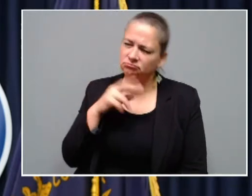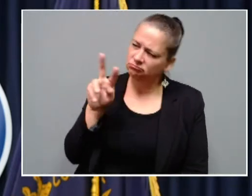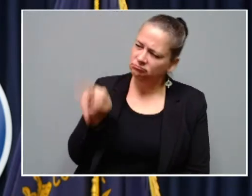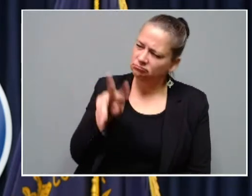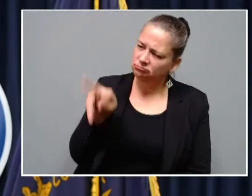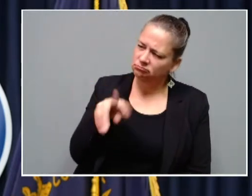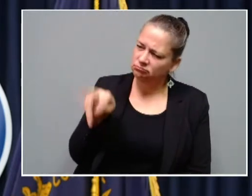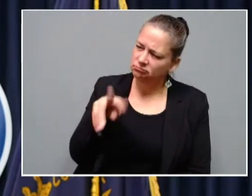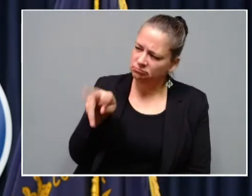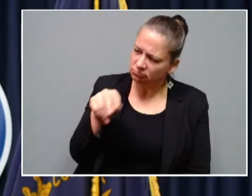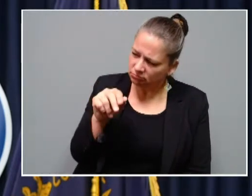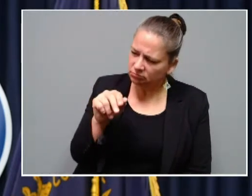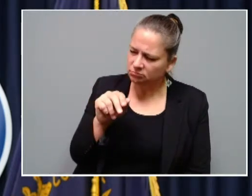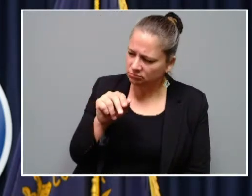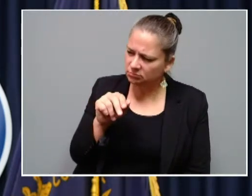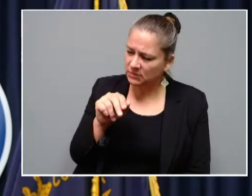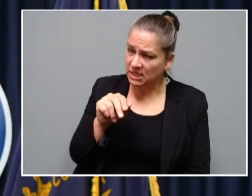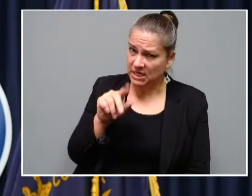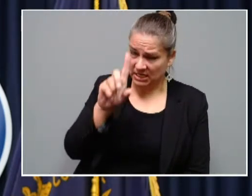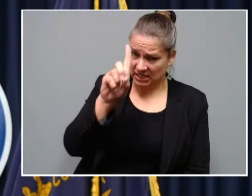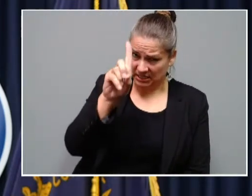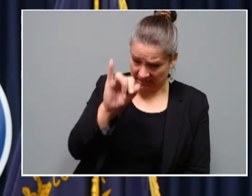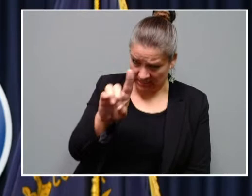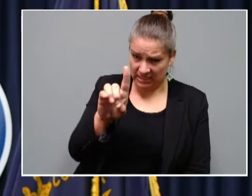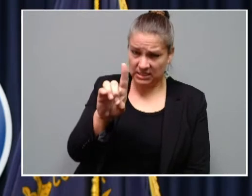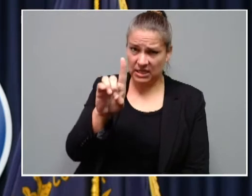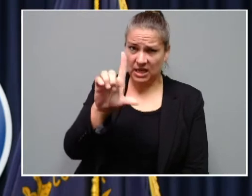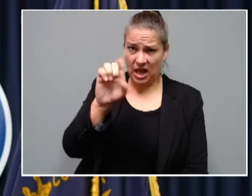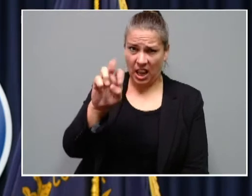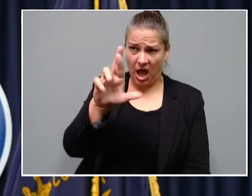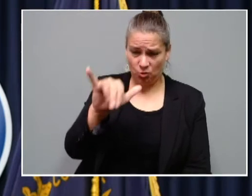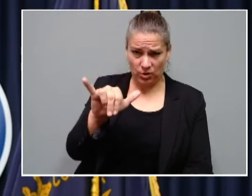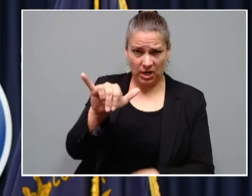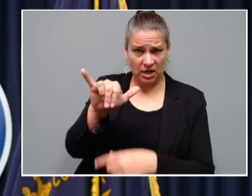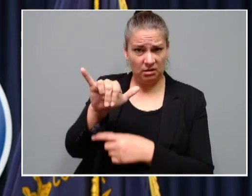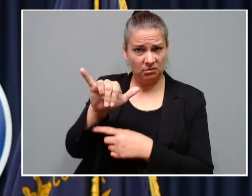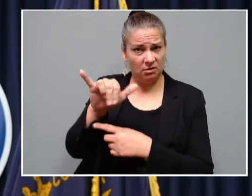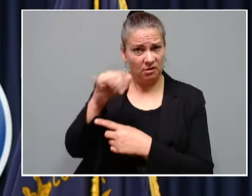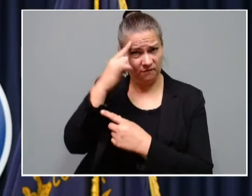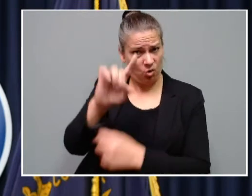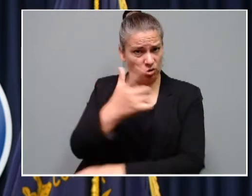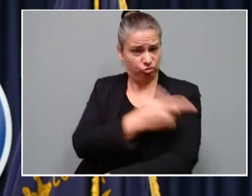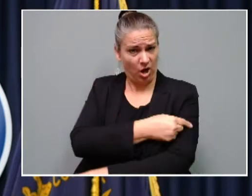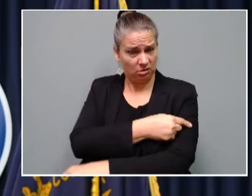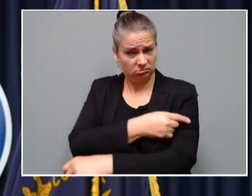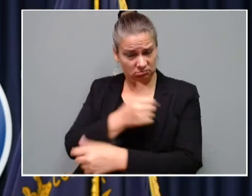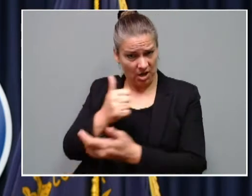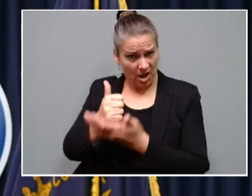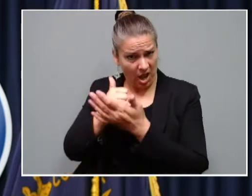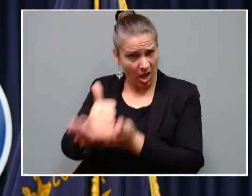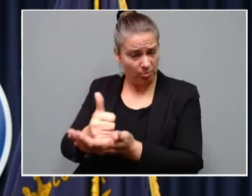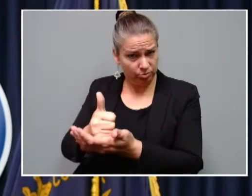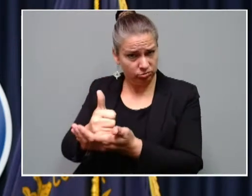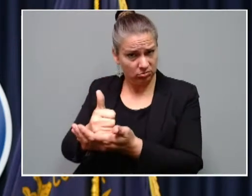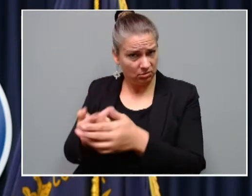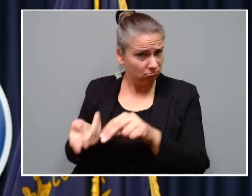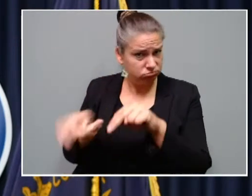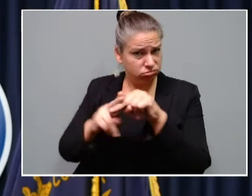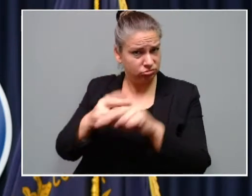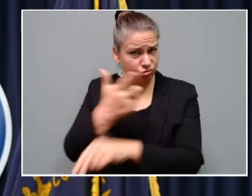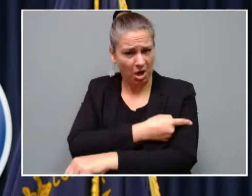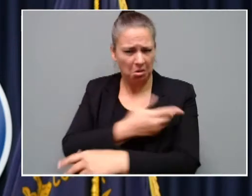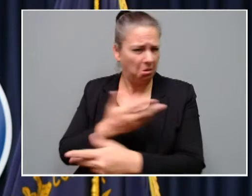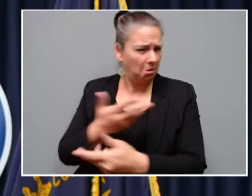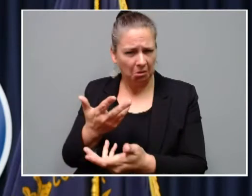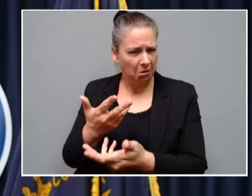increase the number of vaccines being given. Folks, the number of vaccines before we did our shot at 1 million was decreasing week over